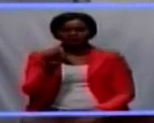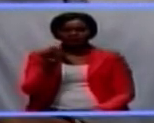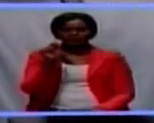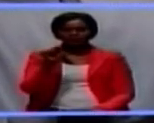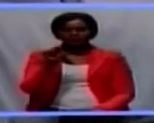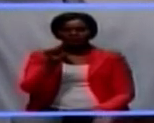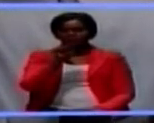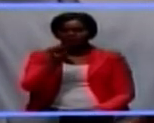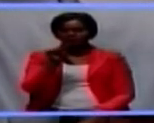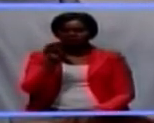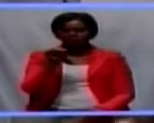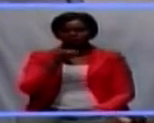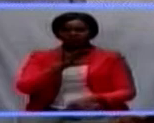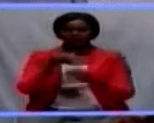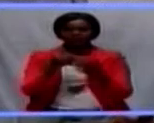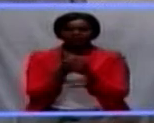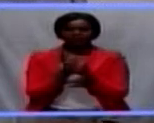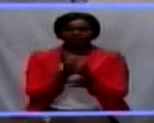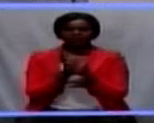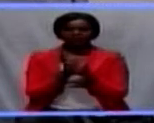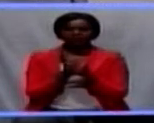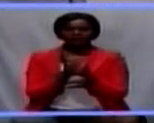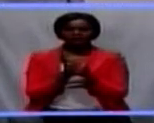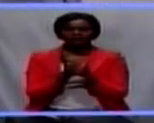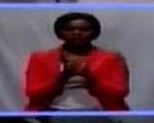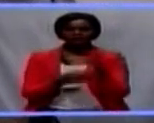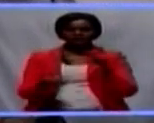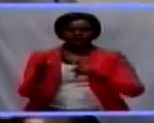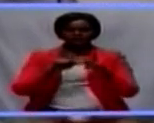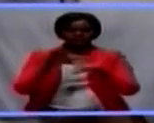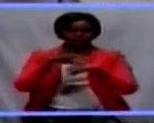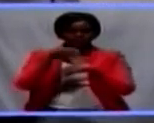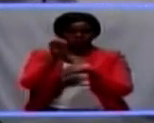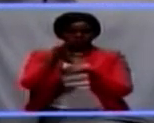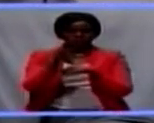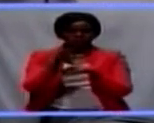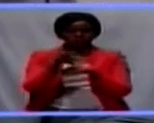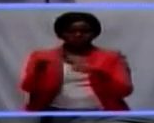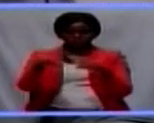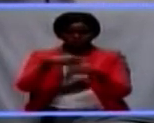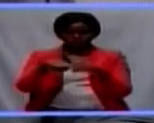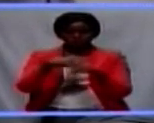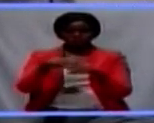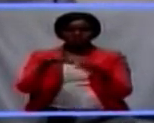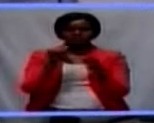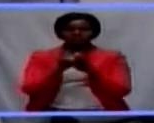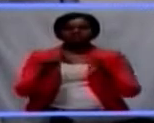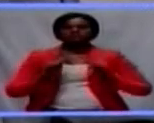amnesty@zra.org.zm. It's all over in our practice notes. Right. People should just send an email to that